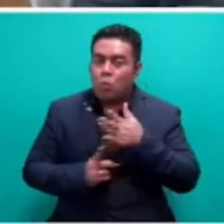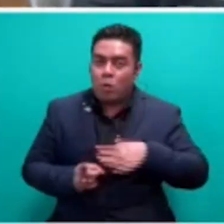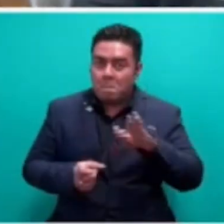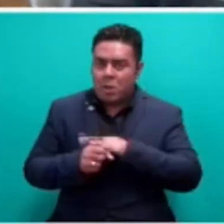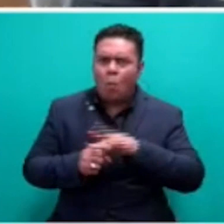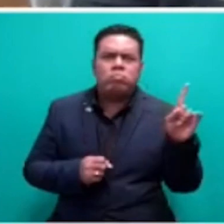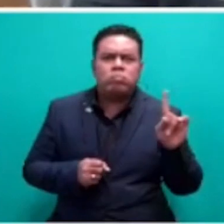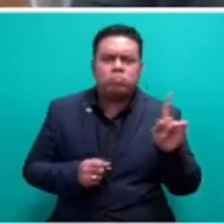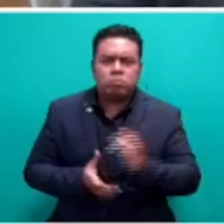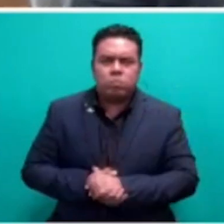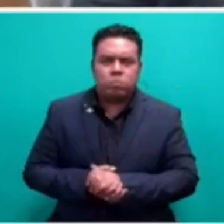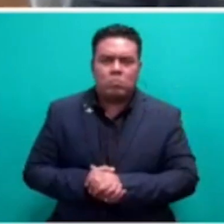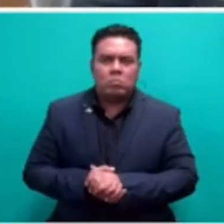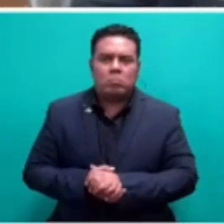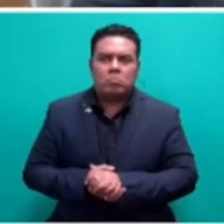is